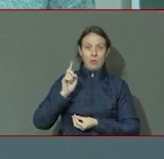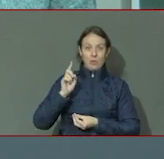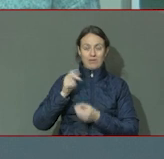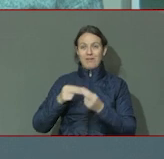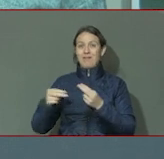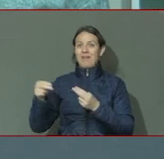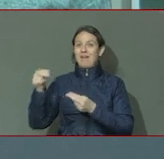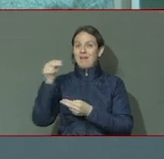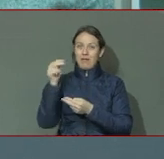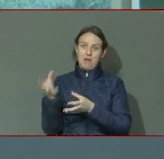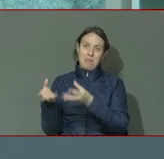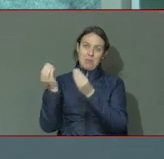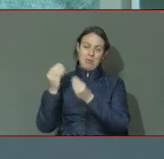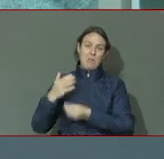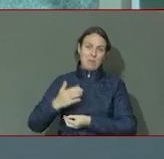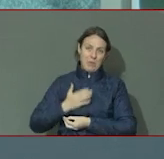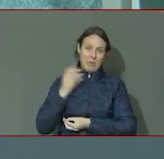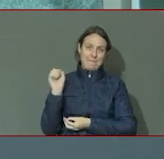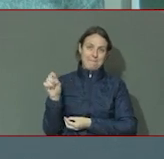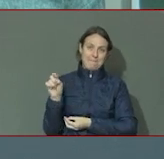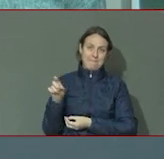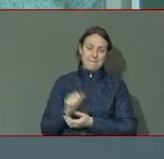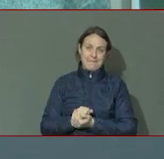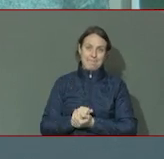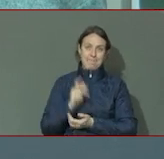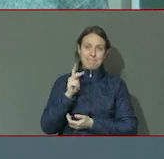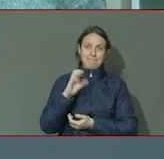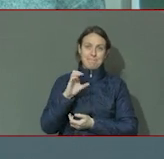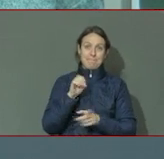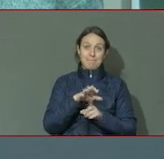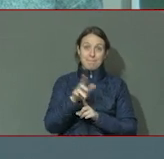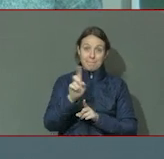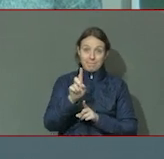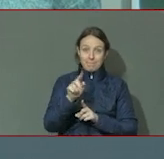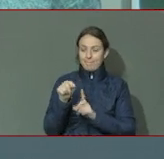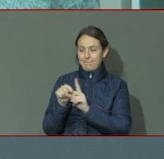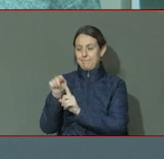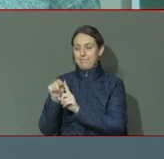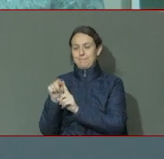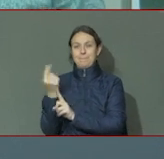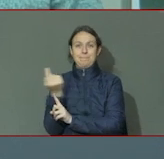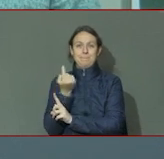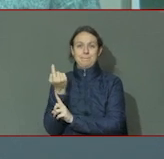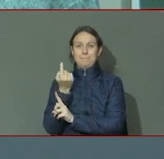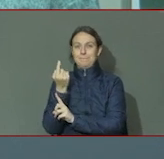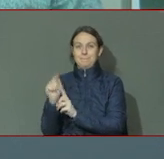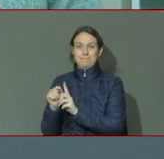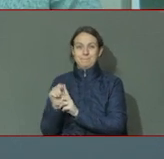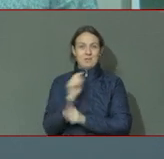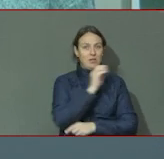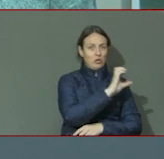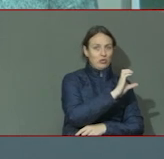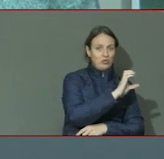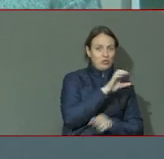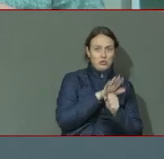yield. And the only thing that can affect Kc is temperature. That's the only thing. Not concentration,